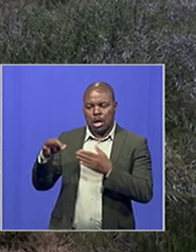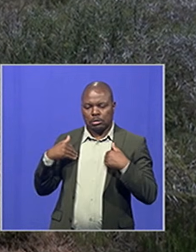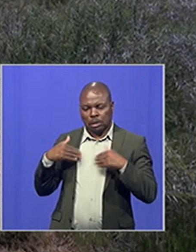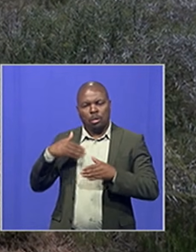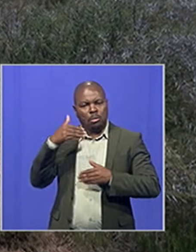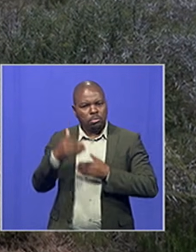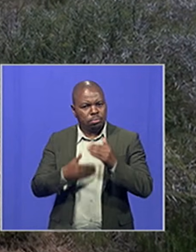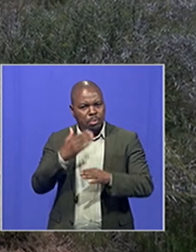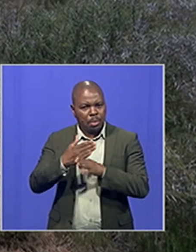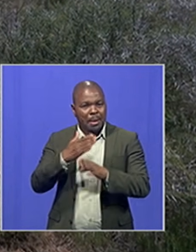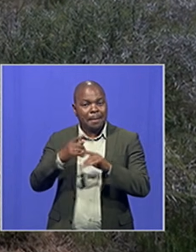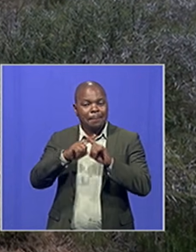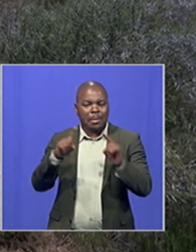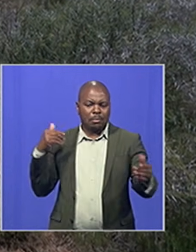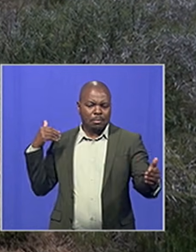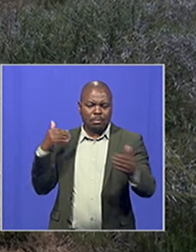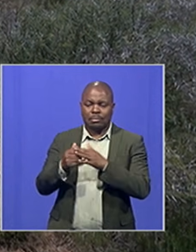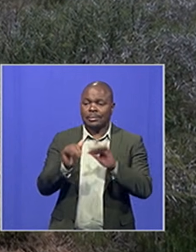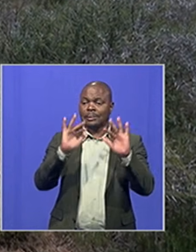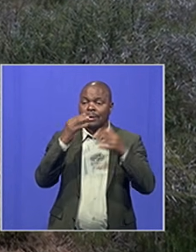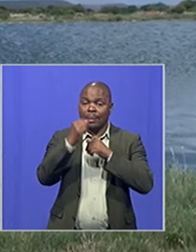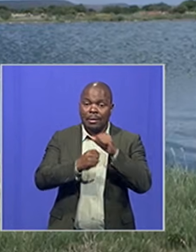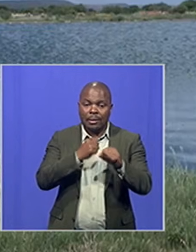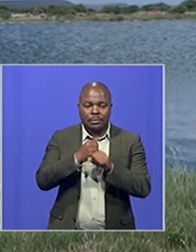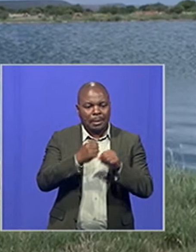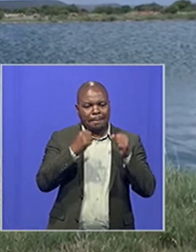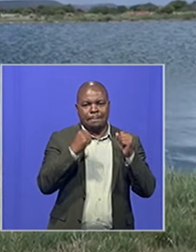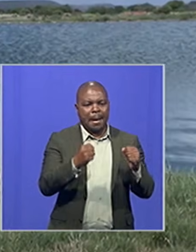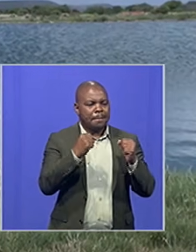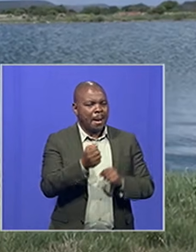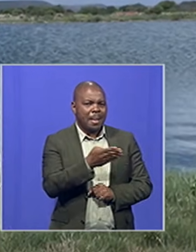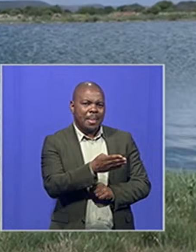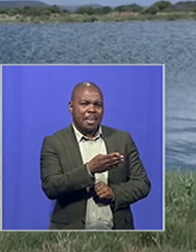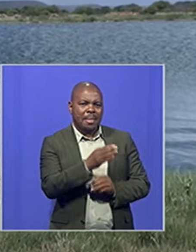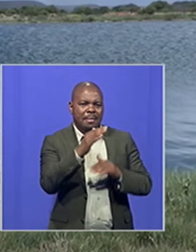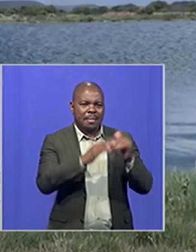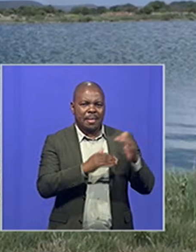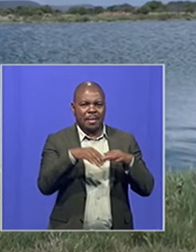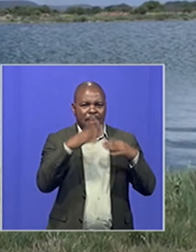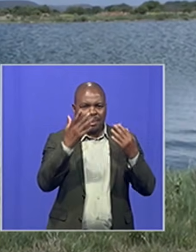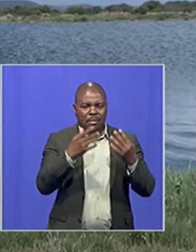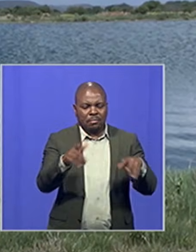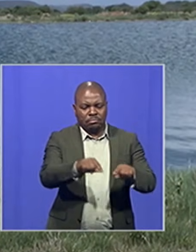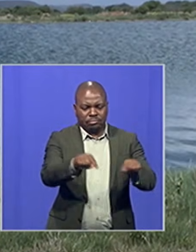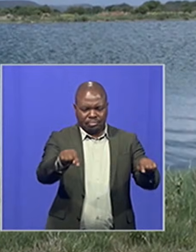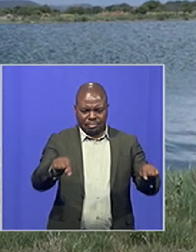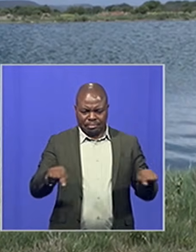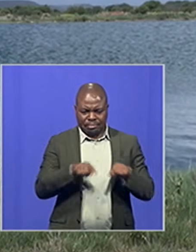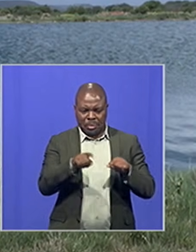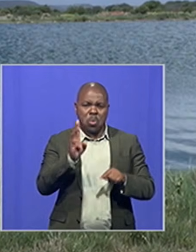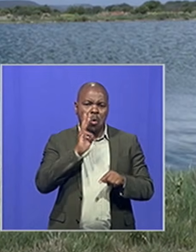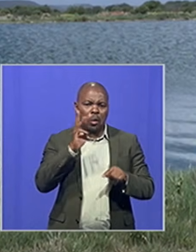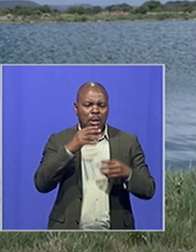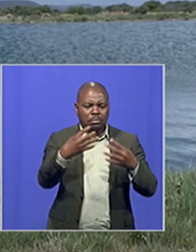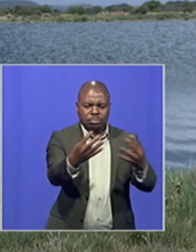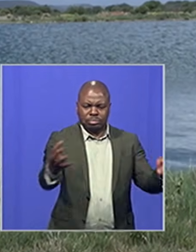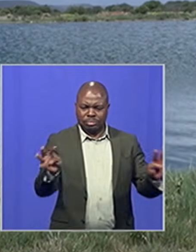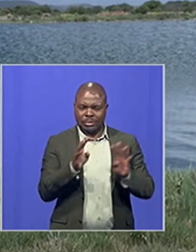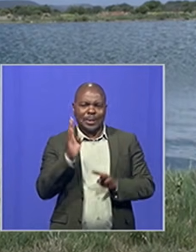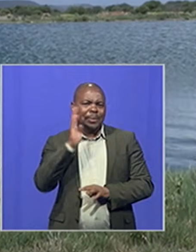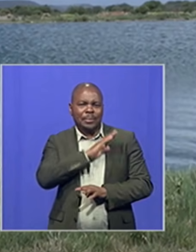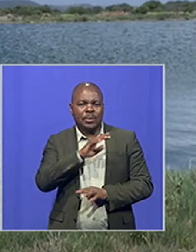fetile dingwaga di ka nna 10 mme ga gona tswelelo pele. Letangwana leno ga le a agelwa legora mme le kotsi ka ntlha fa bana